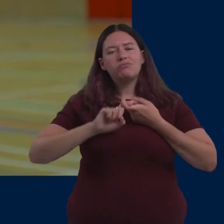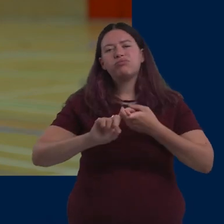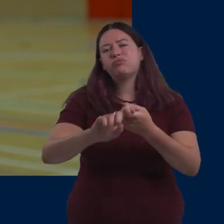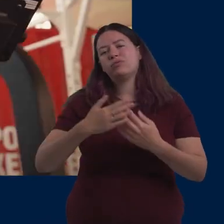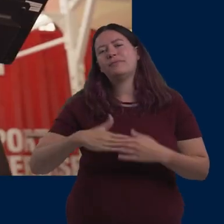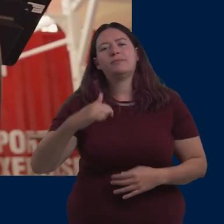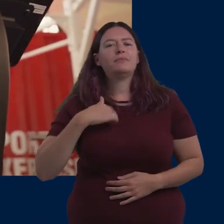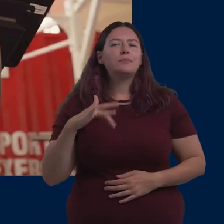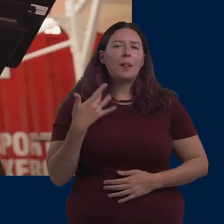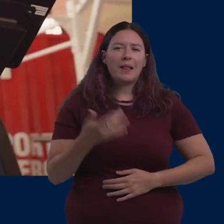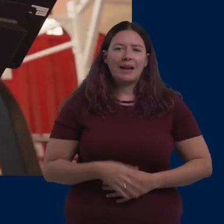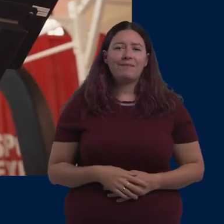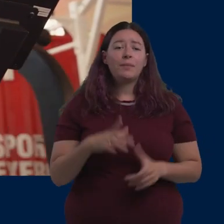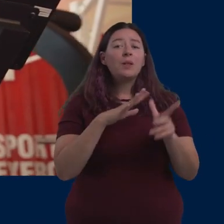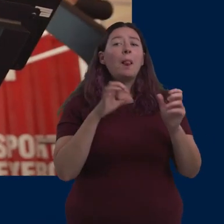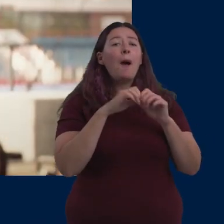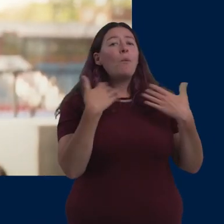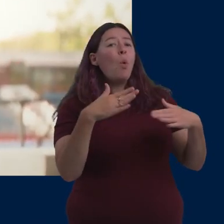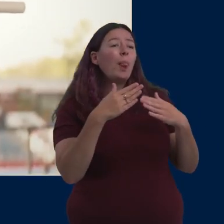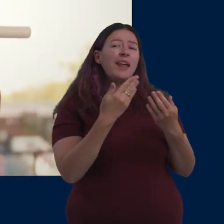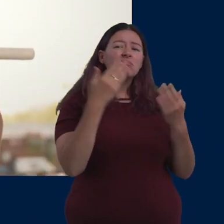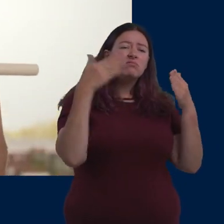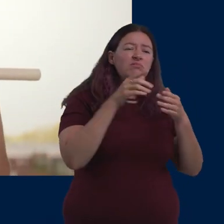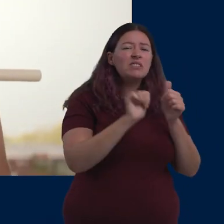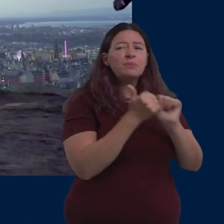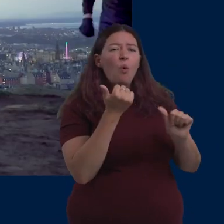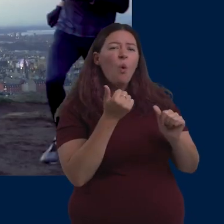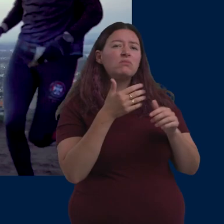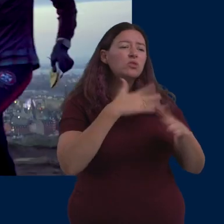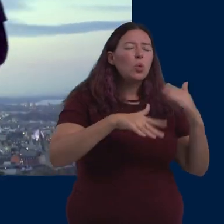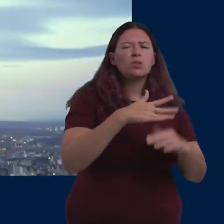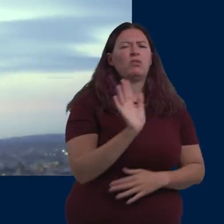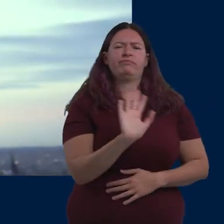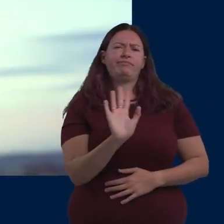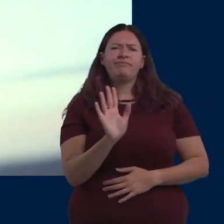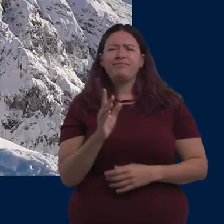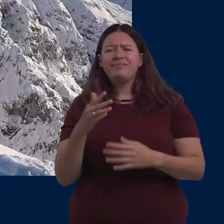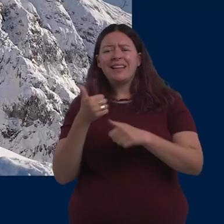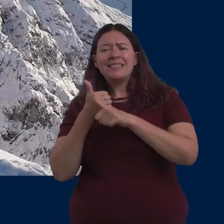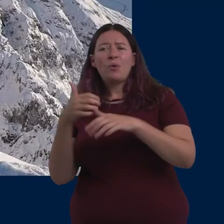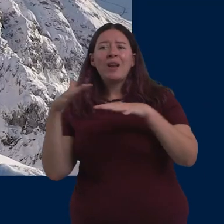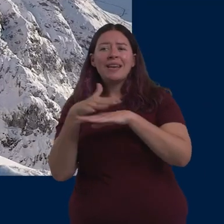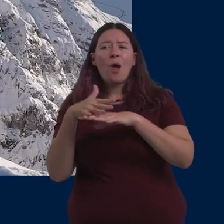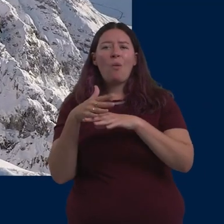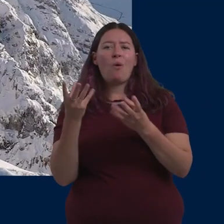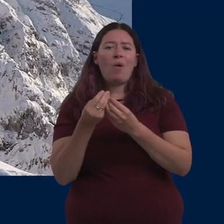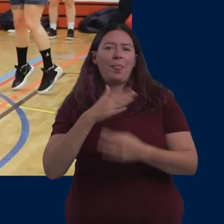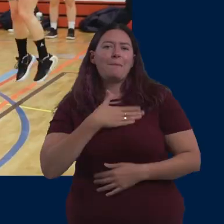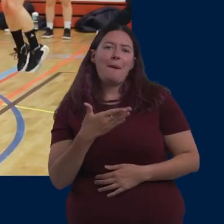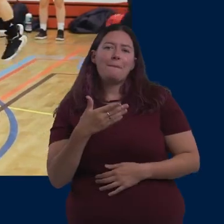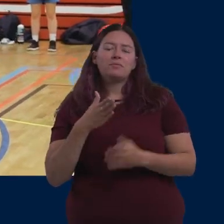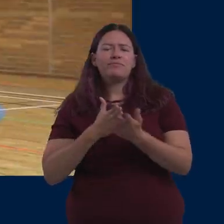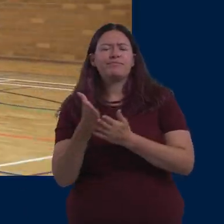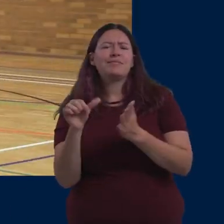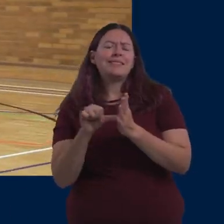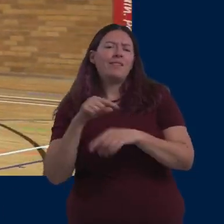rest of my life. The club was more than simply about sport and socials. It was a support network for its members through the toughest times.